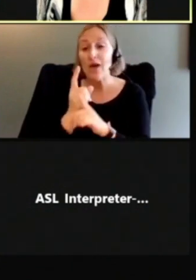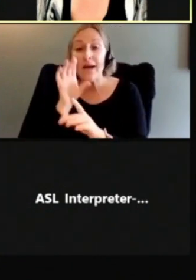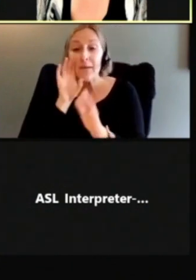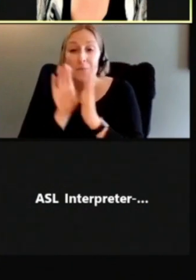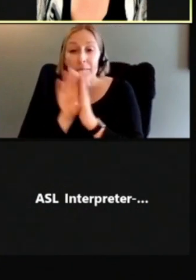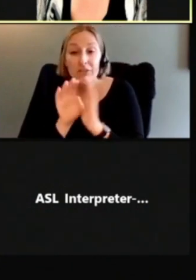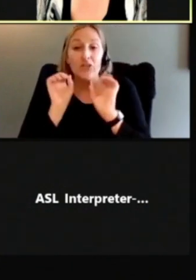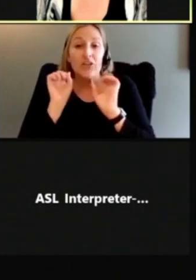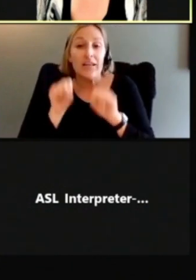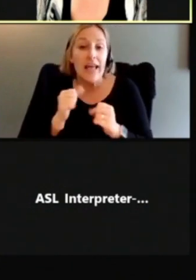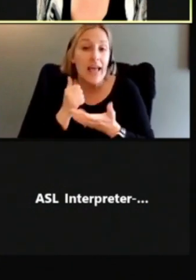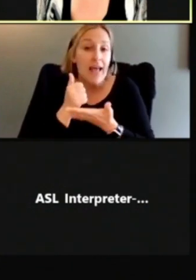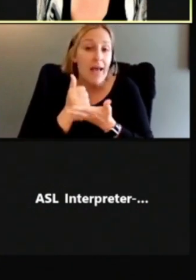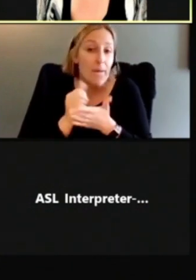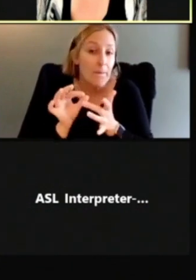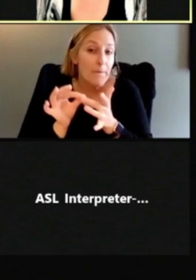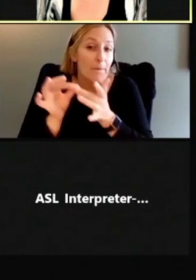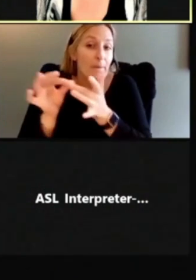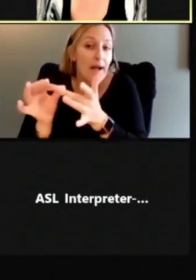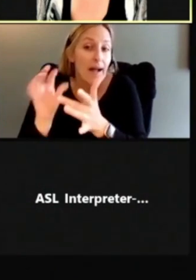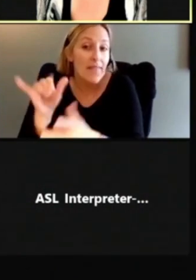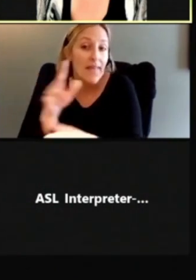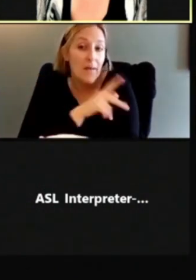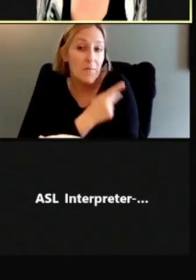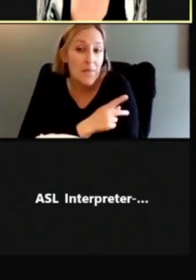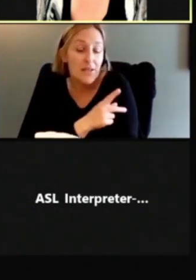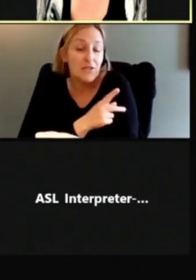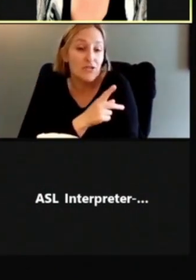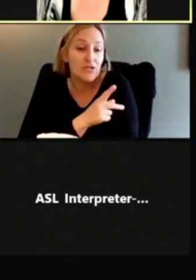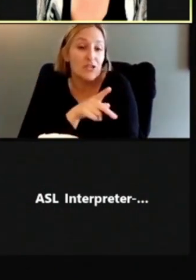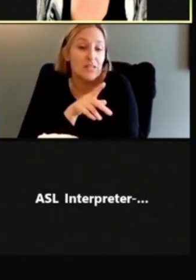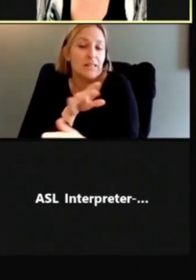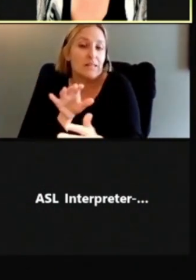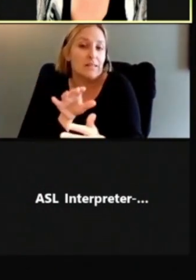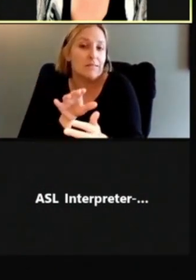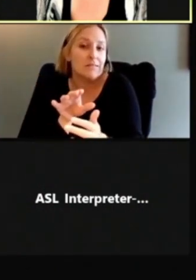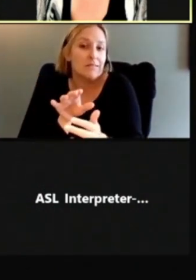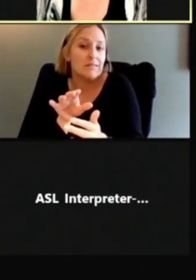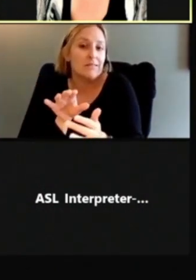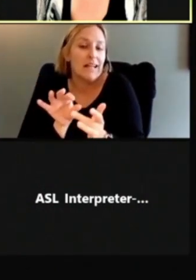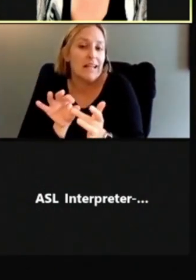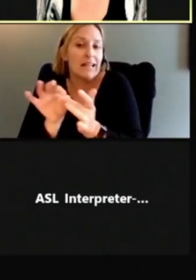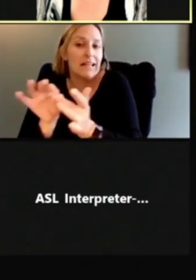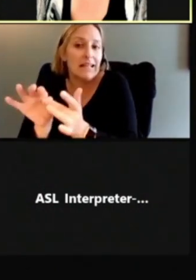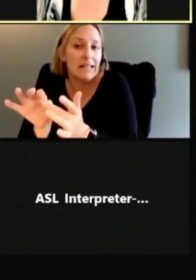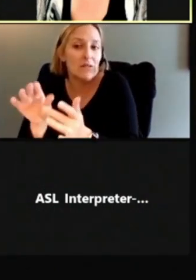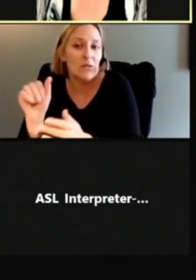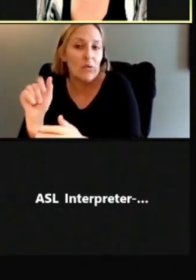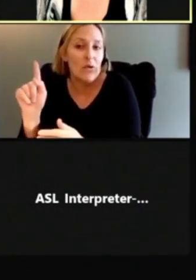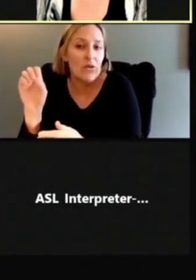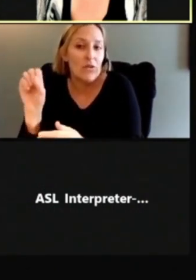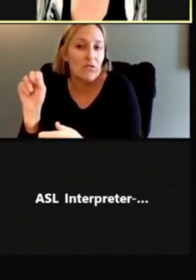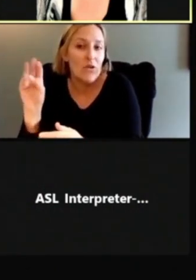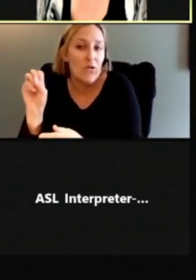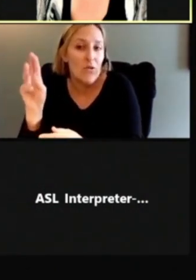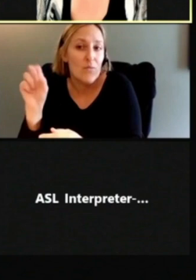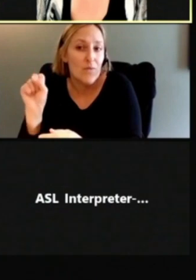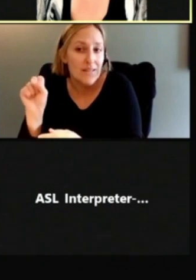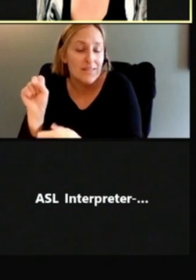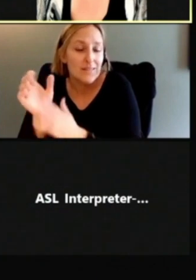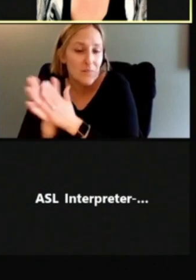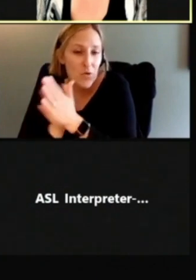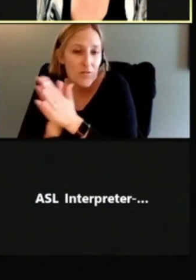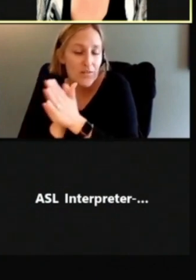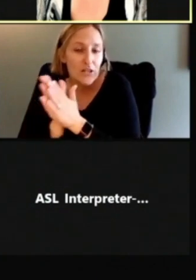patient or client toward autonomous motivation. And that's where you want them. So choose your words and